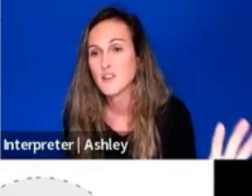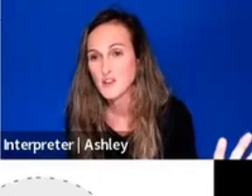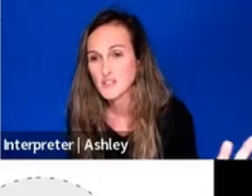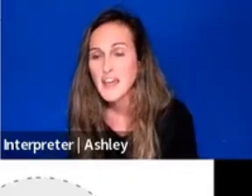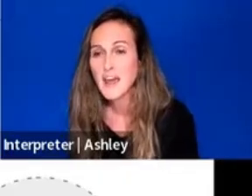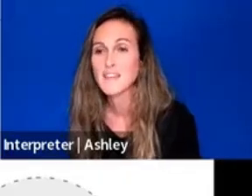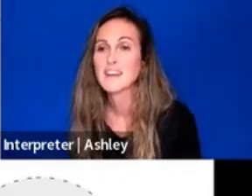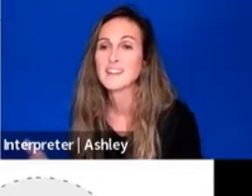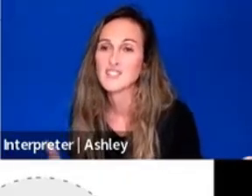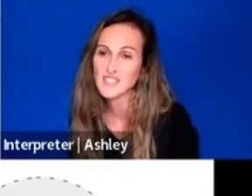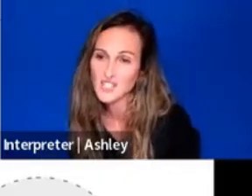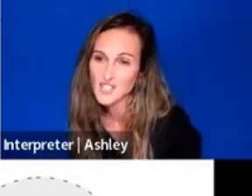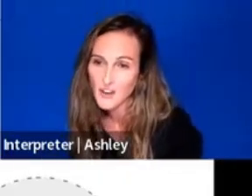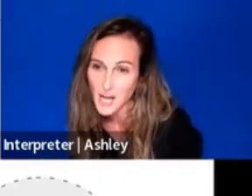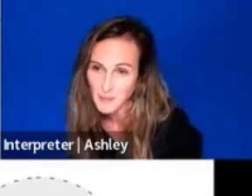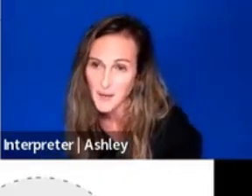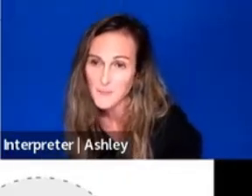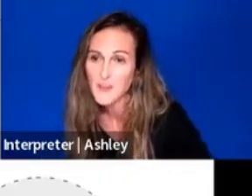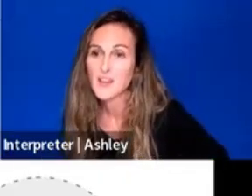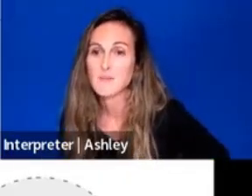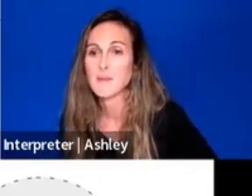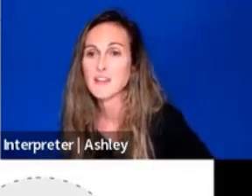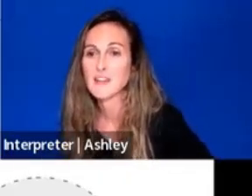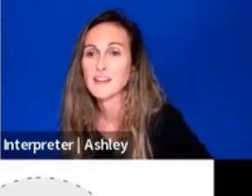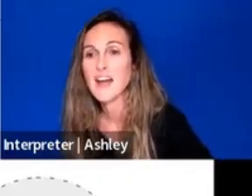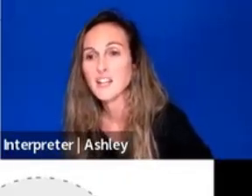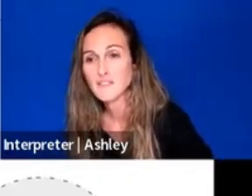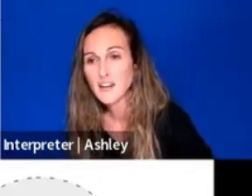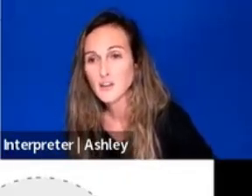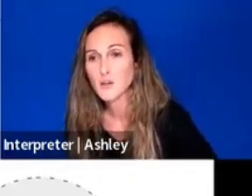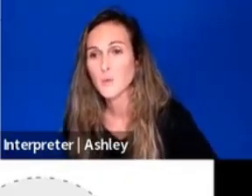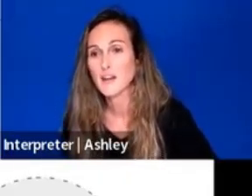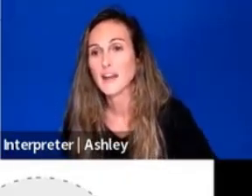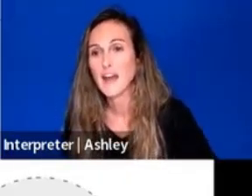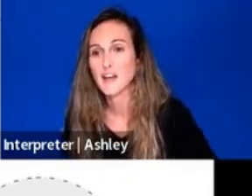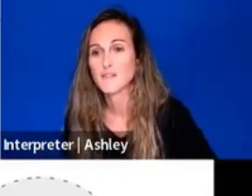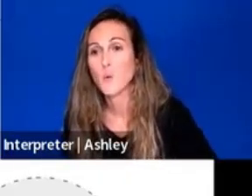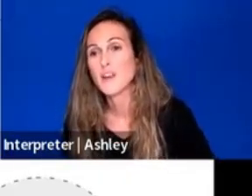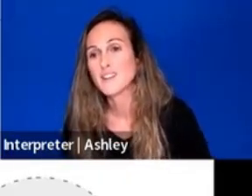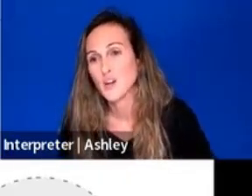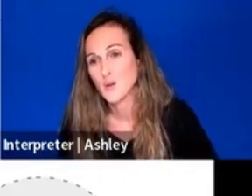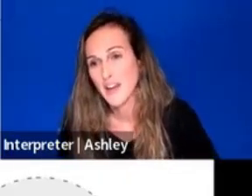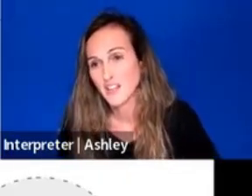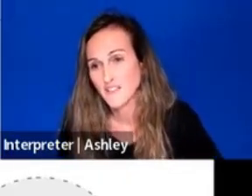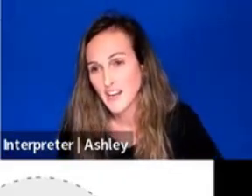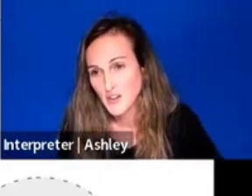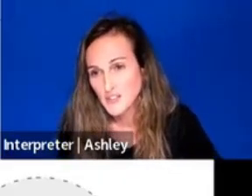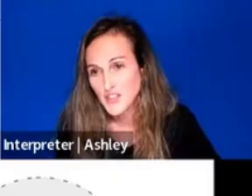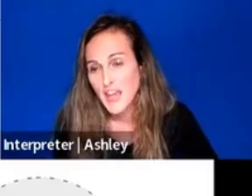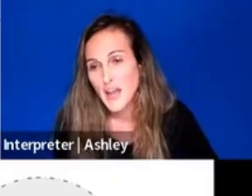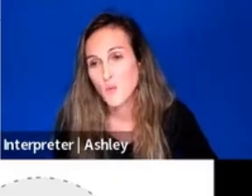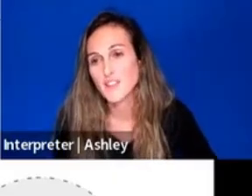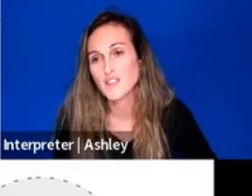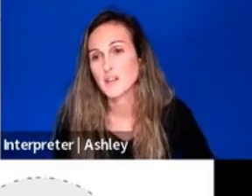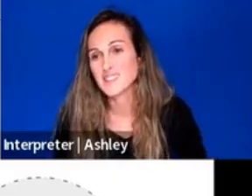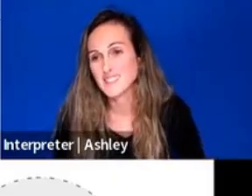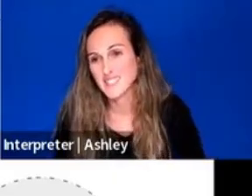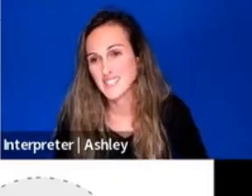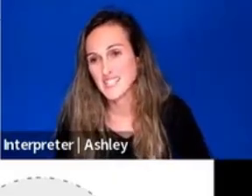some mirrors and they can each see each other coming. Maybe in an elevator, we have windowed elevators